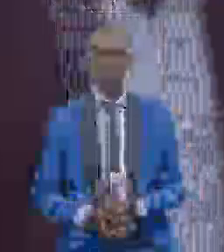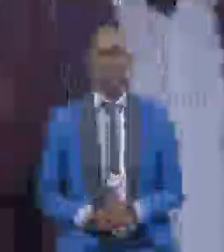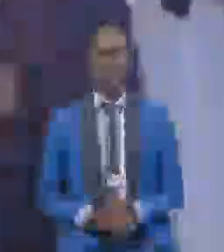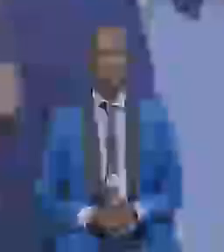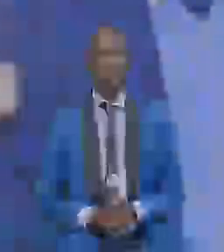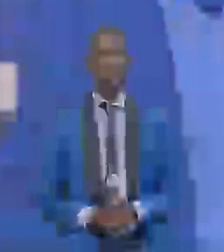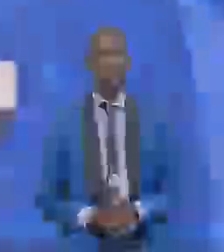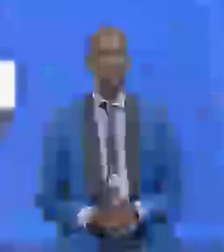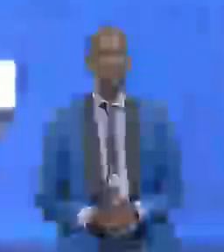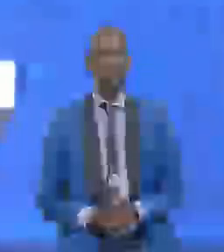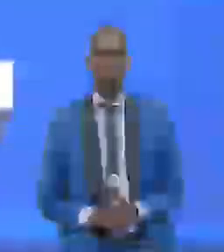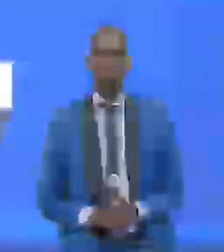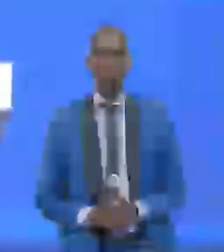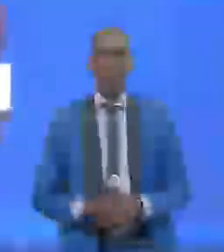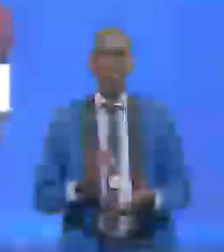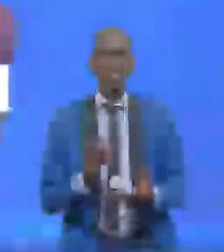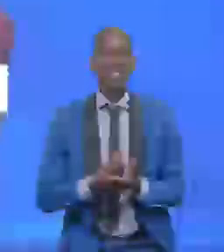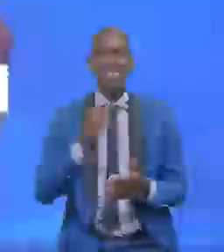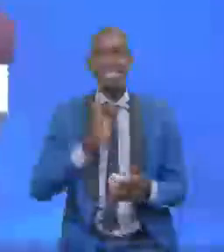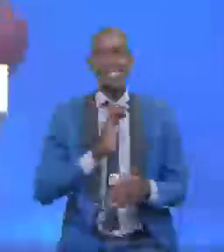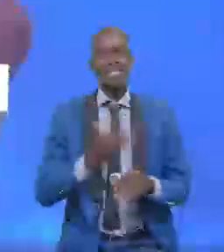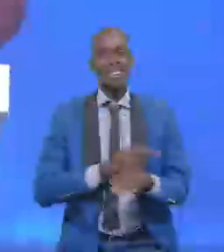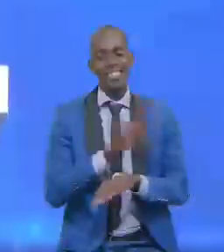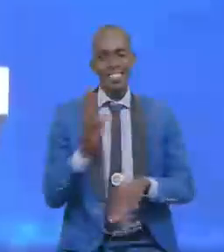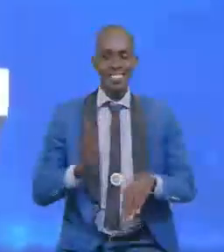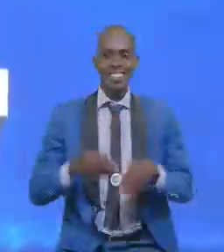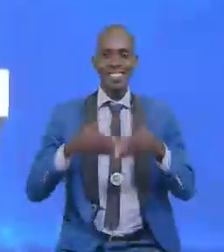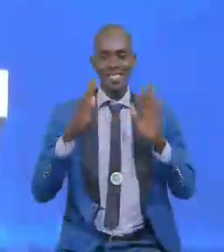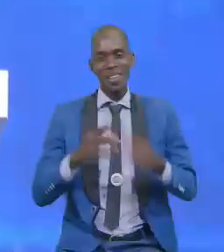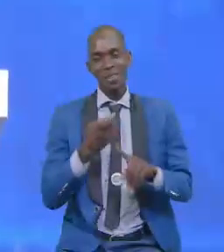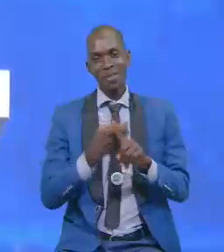That's our national overseer from Liberia.